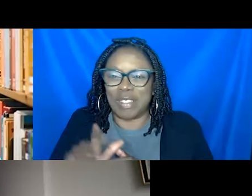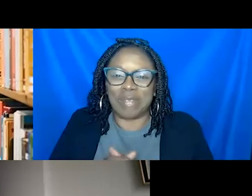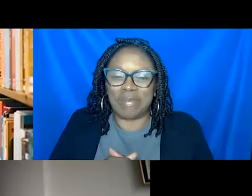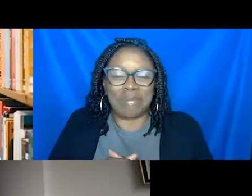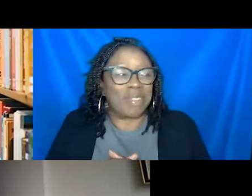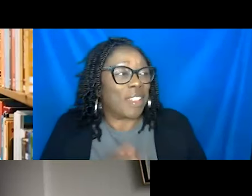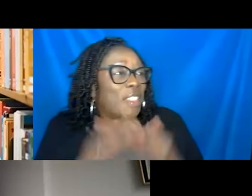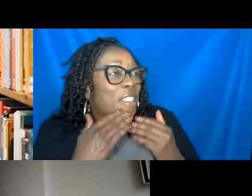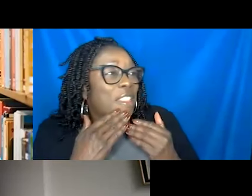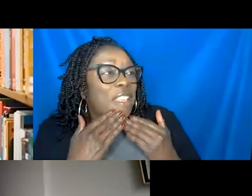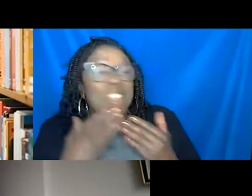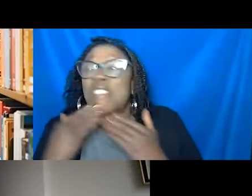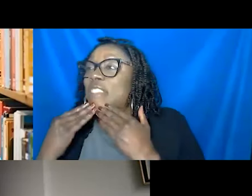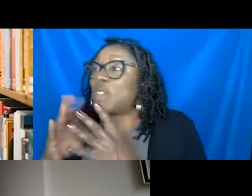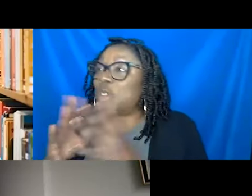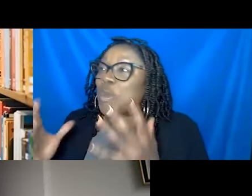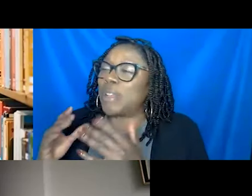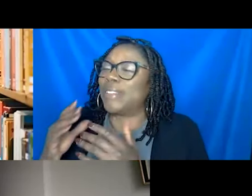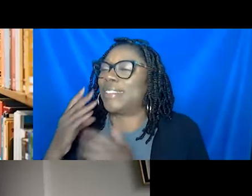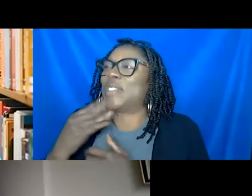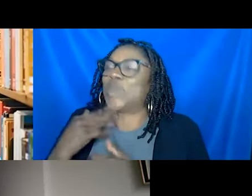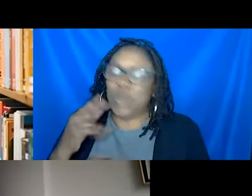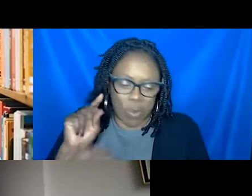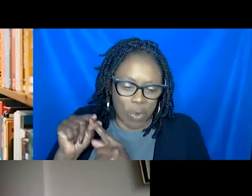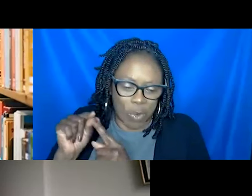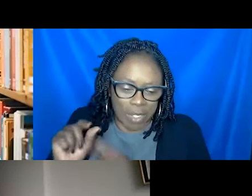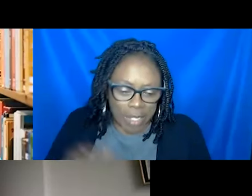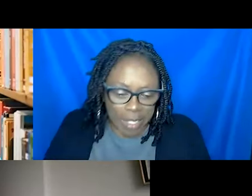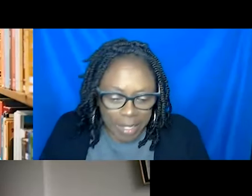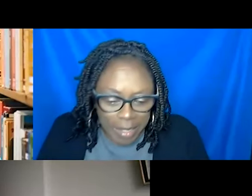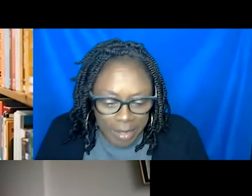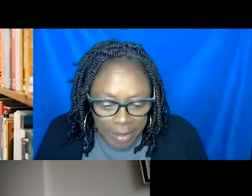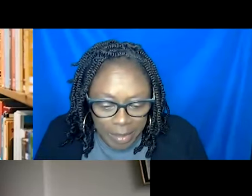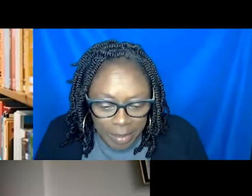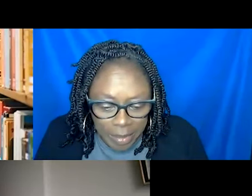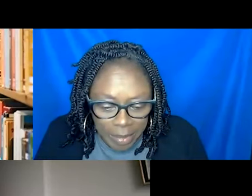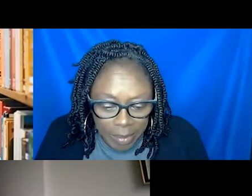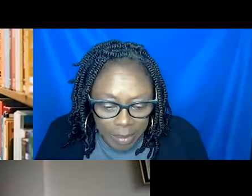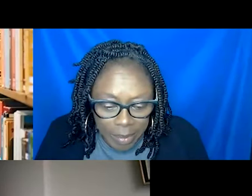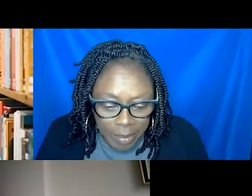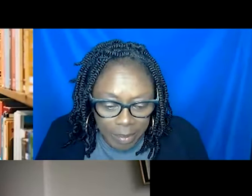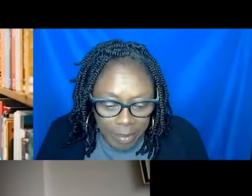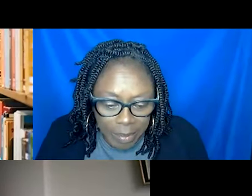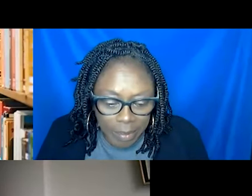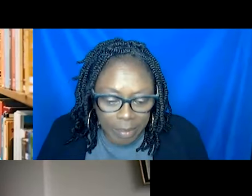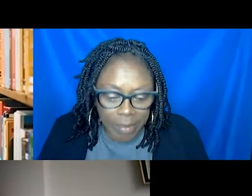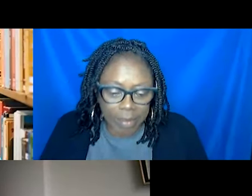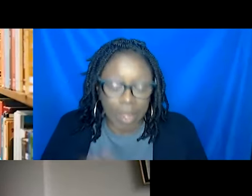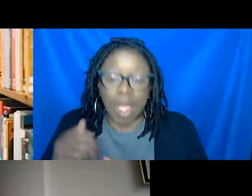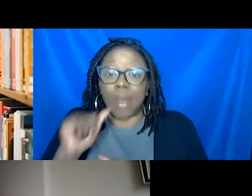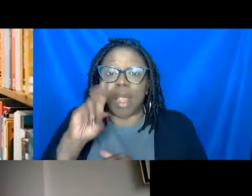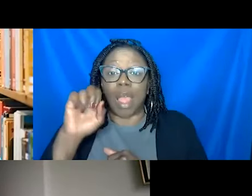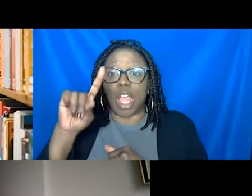appreciate that very much. Kind words. Alejandra? Hi, I'm Alejandra. I